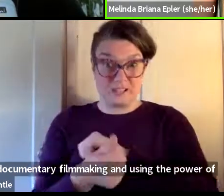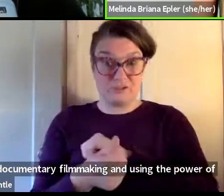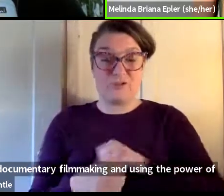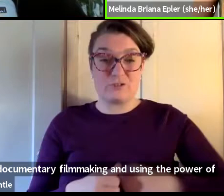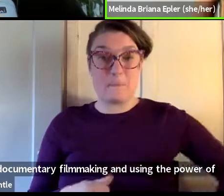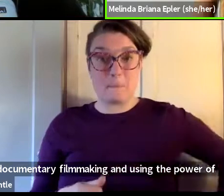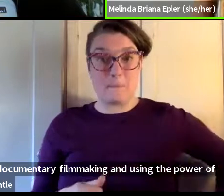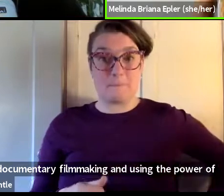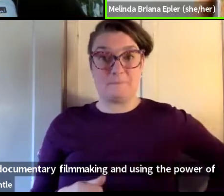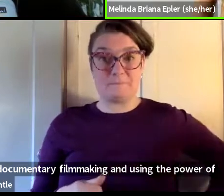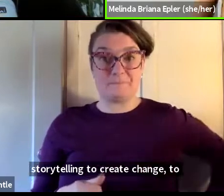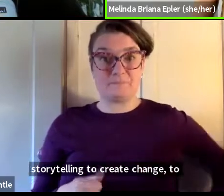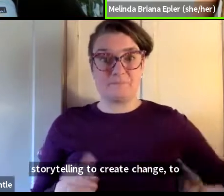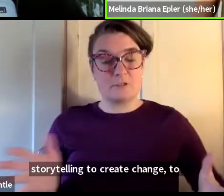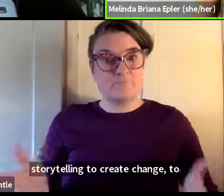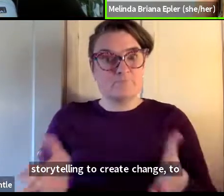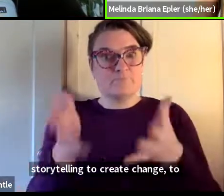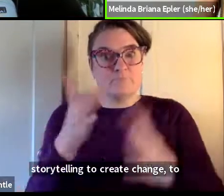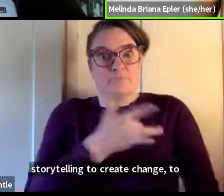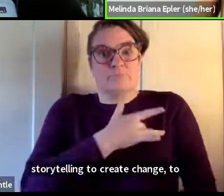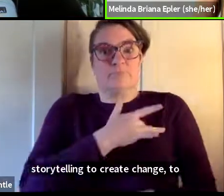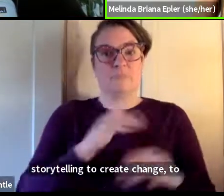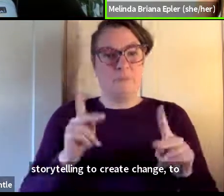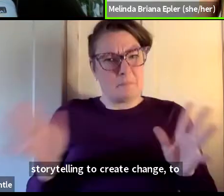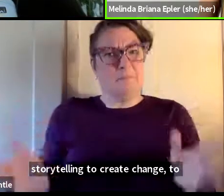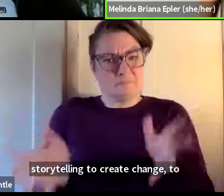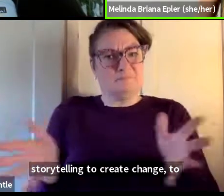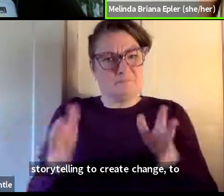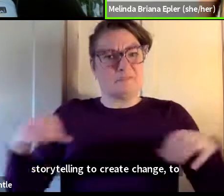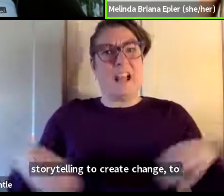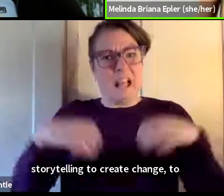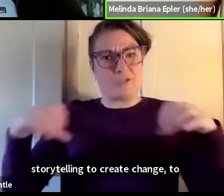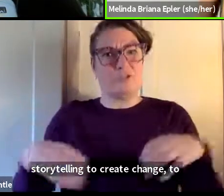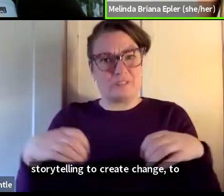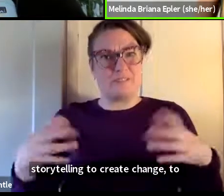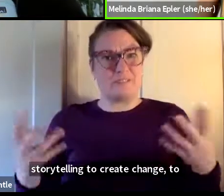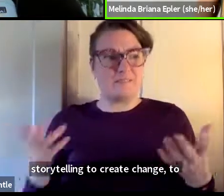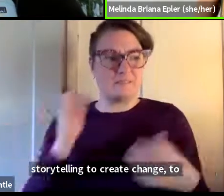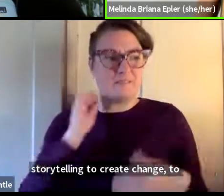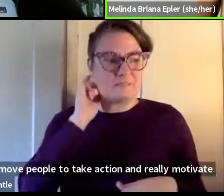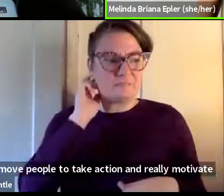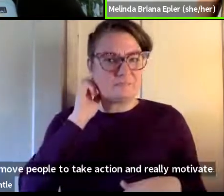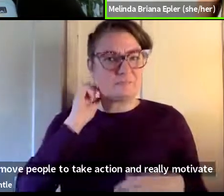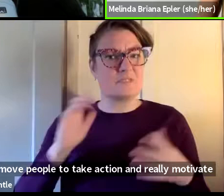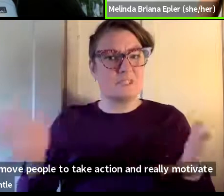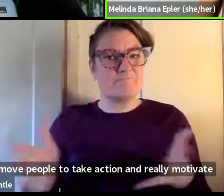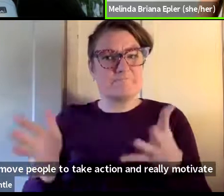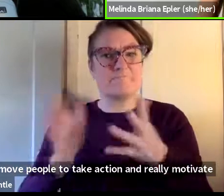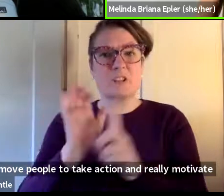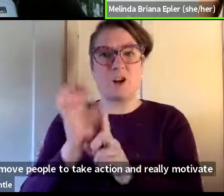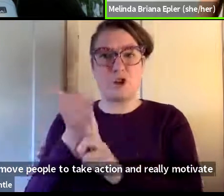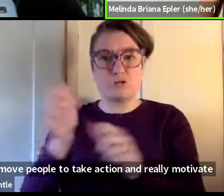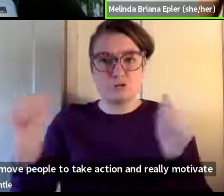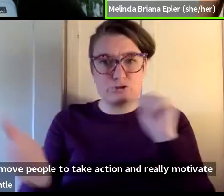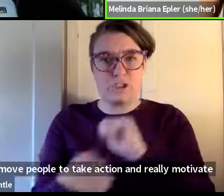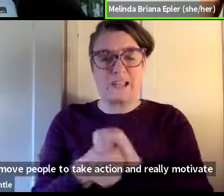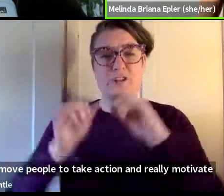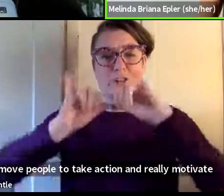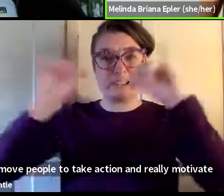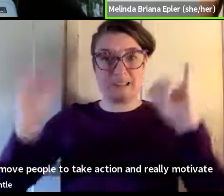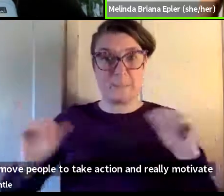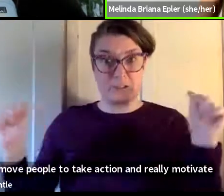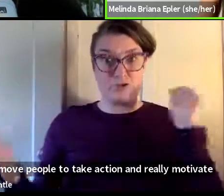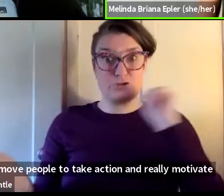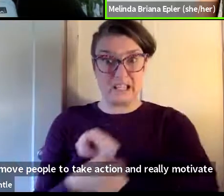to move people to take action and really motivate that culture change and systemic change through